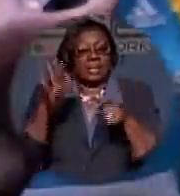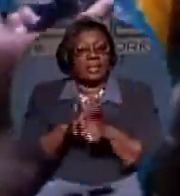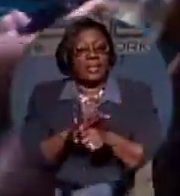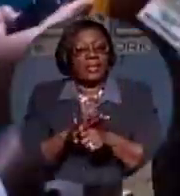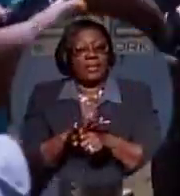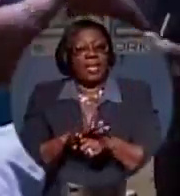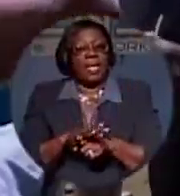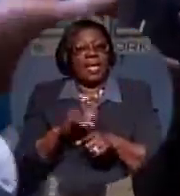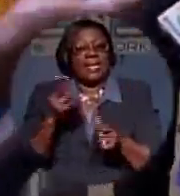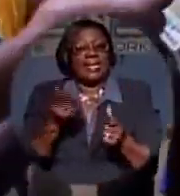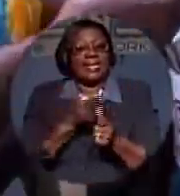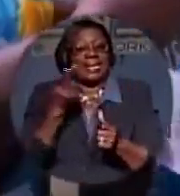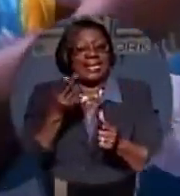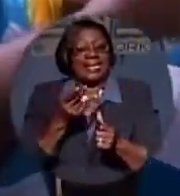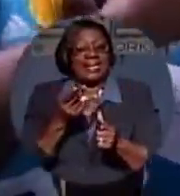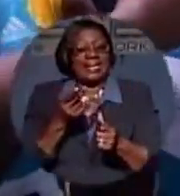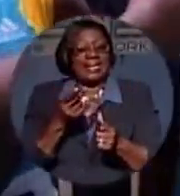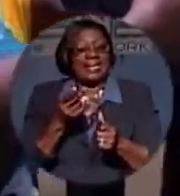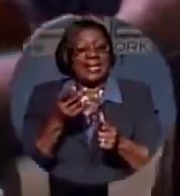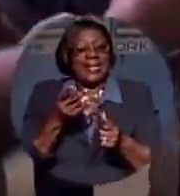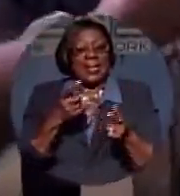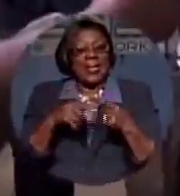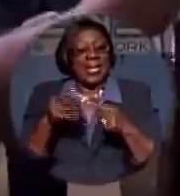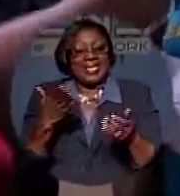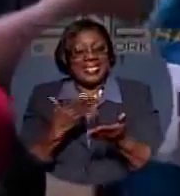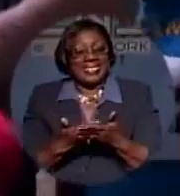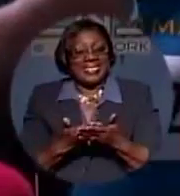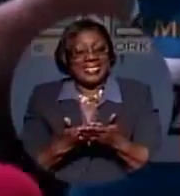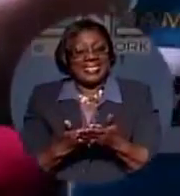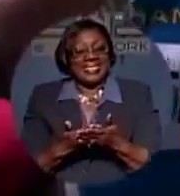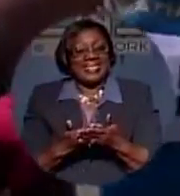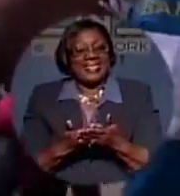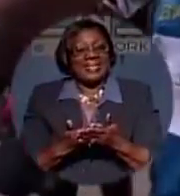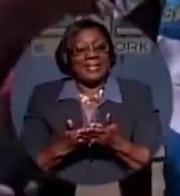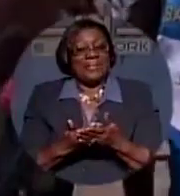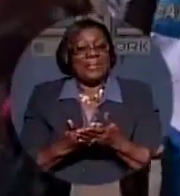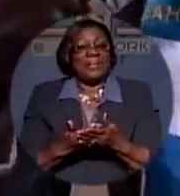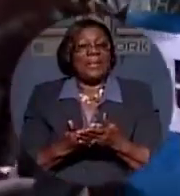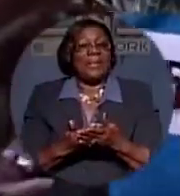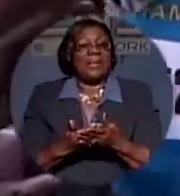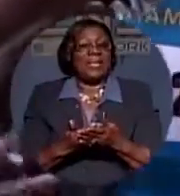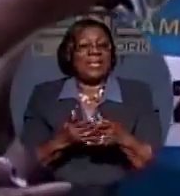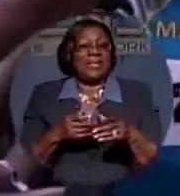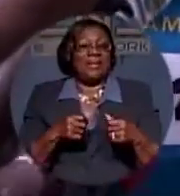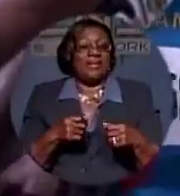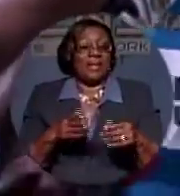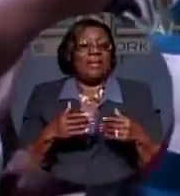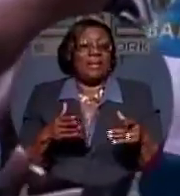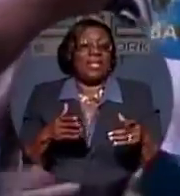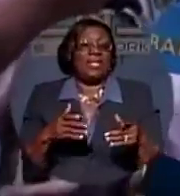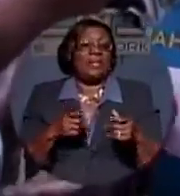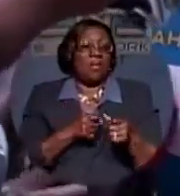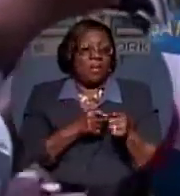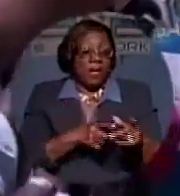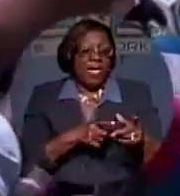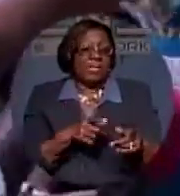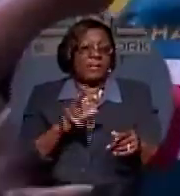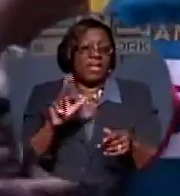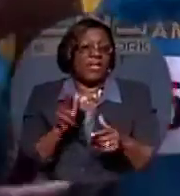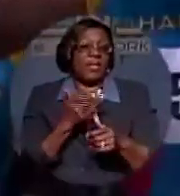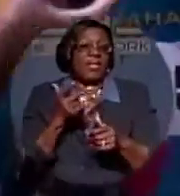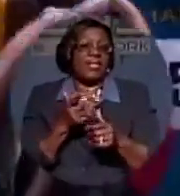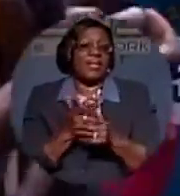How the second leg went for you? Second leg went great. I just had to open it up for third leg so I can take it the fourth leg.